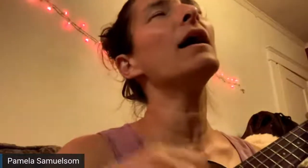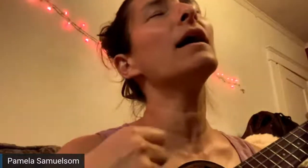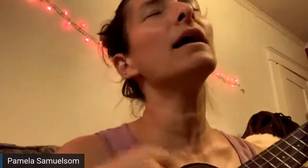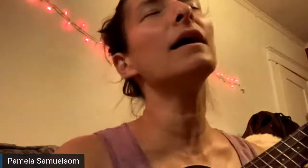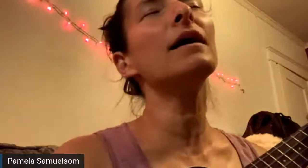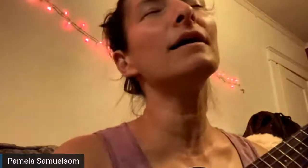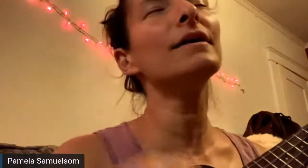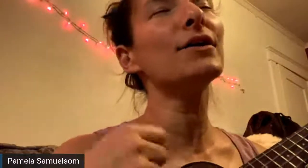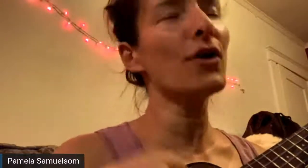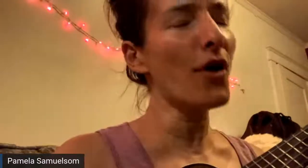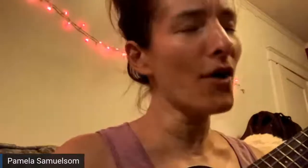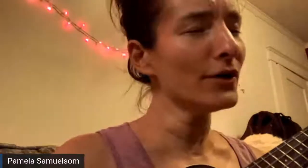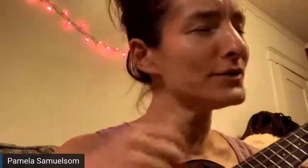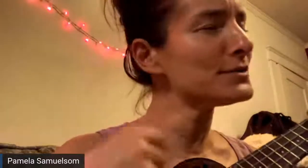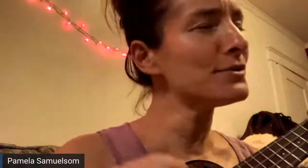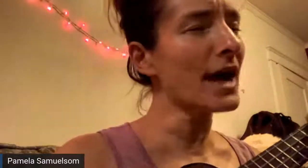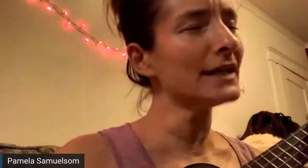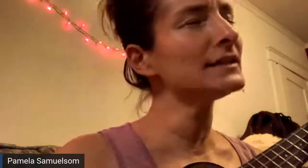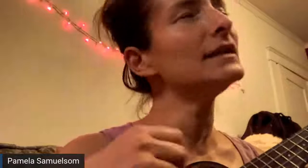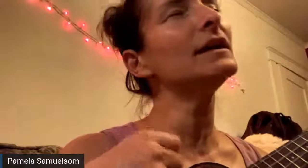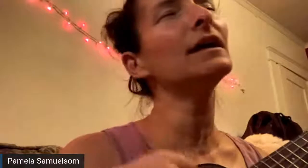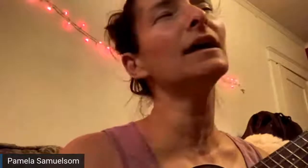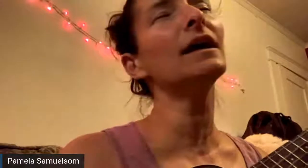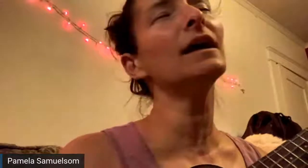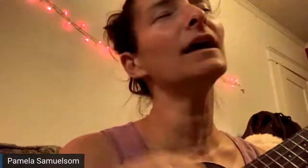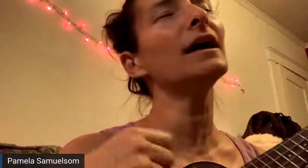ahuyenta con su